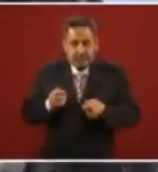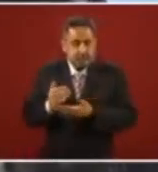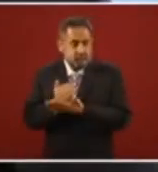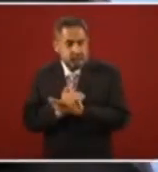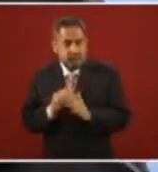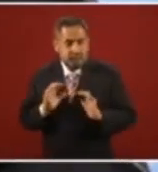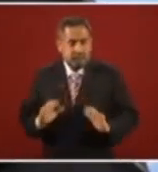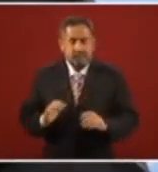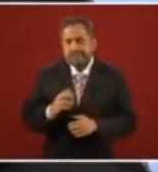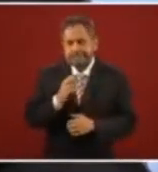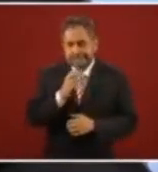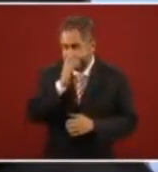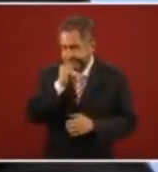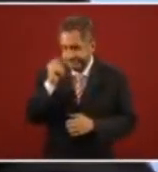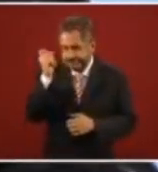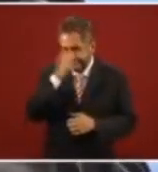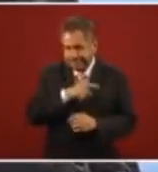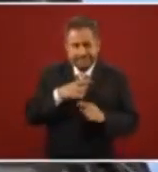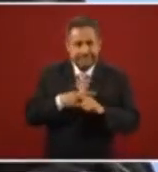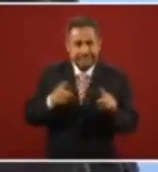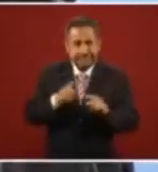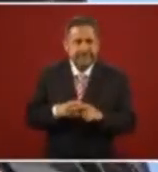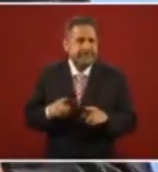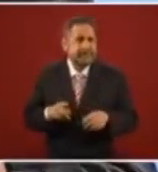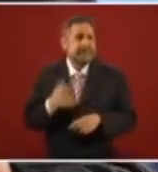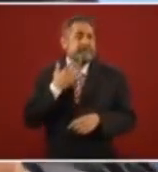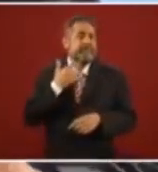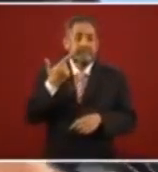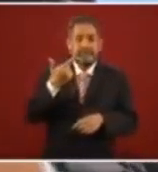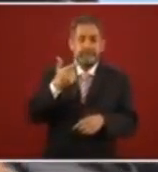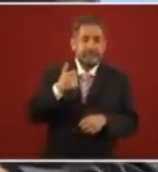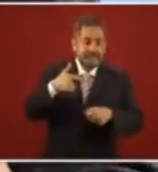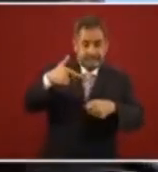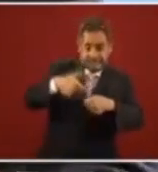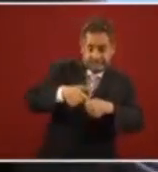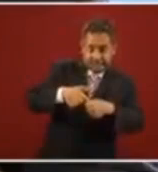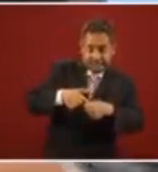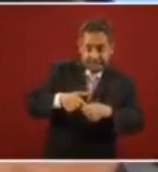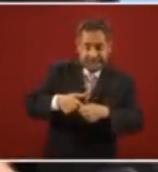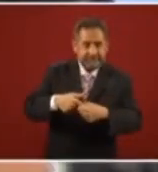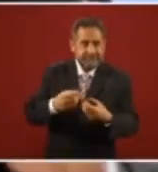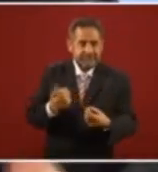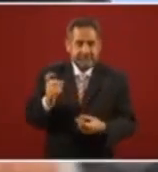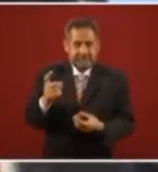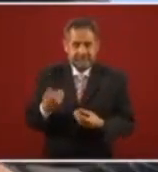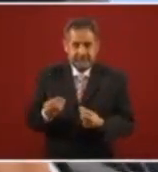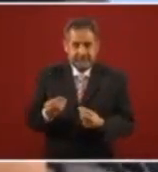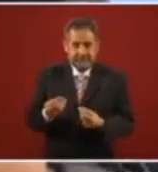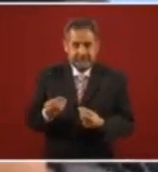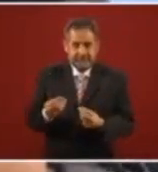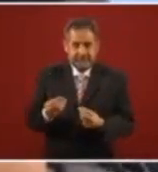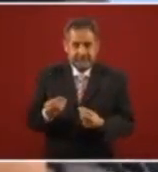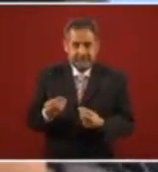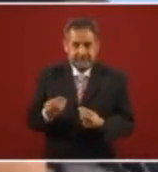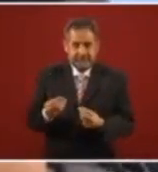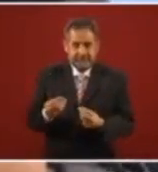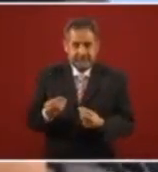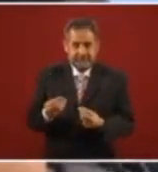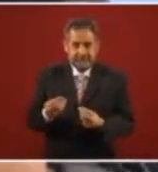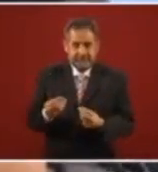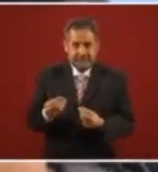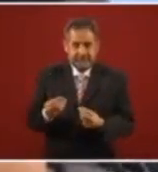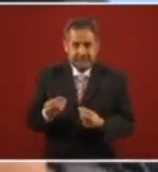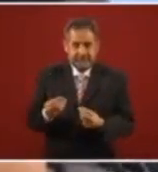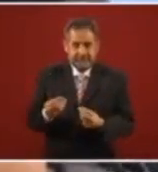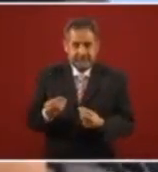...sucedería... ...con una toma... ...de gasolina... ...de un combustible... ...líquido... ...donde podemos hacer... ...tal vez... ...una zanja... ...desví... ...and they say...